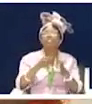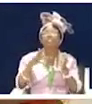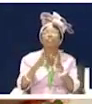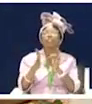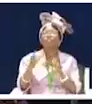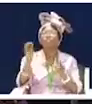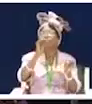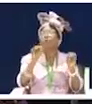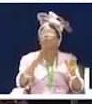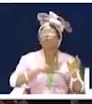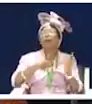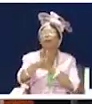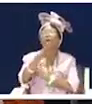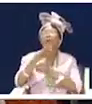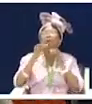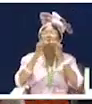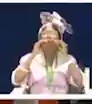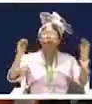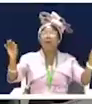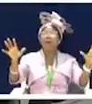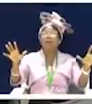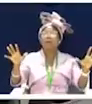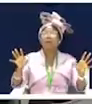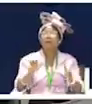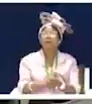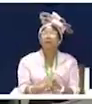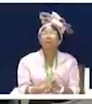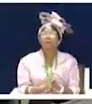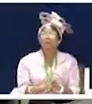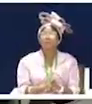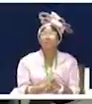Jesus, oh my God.